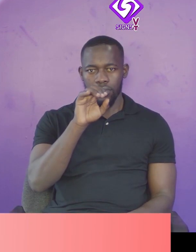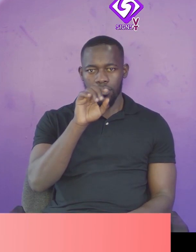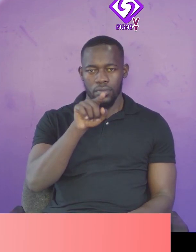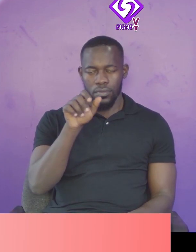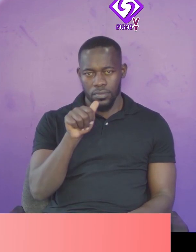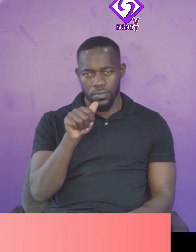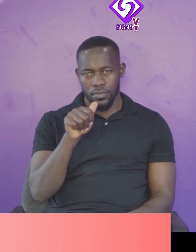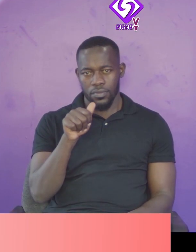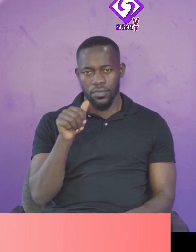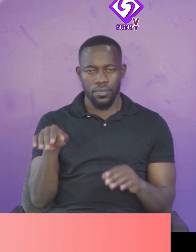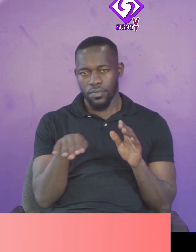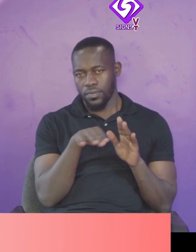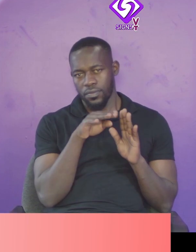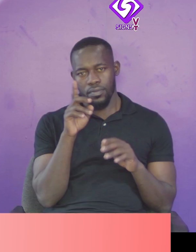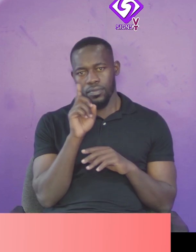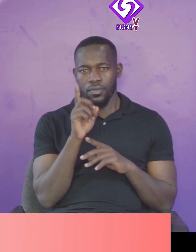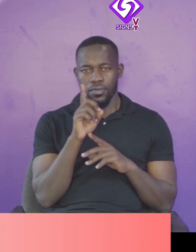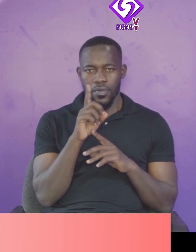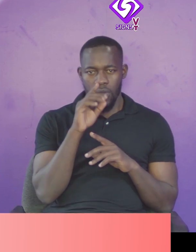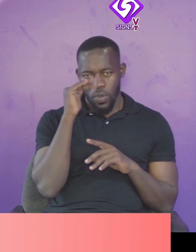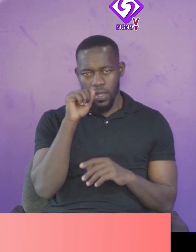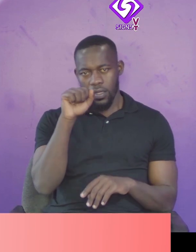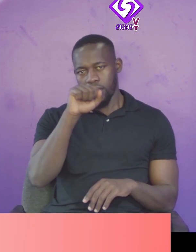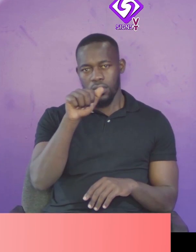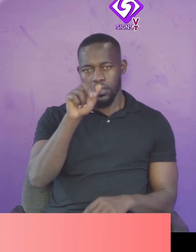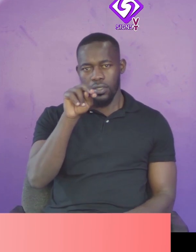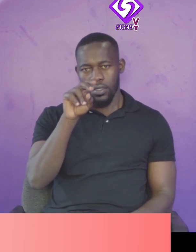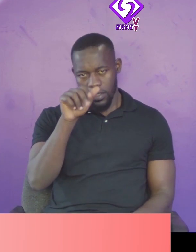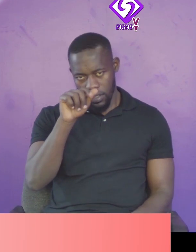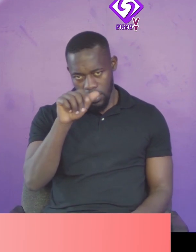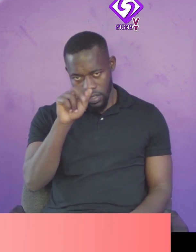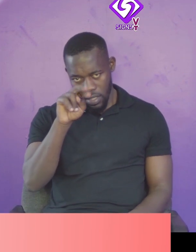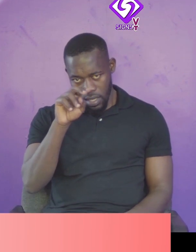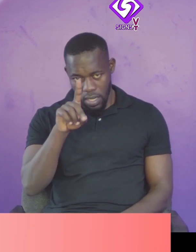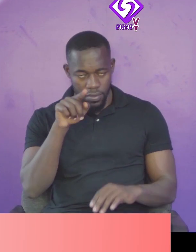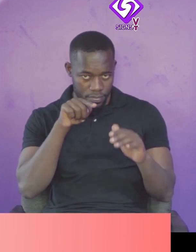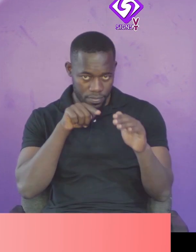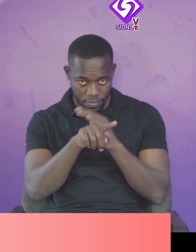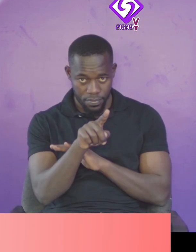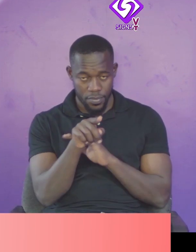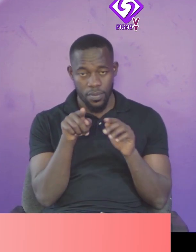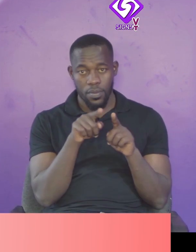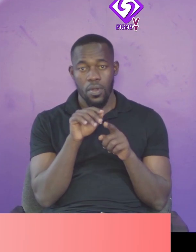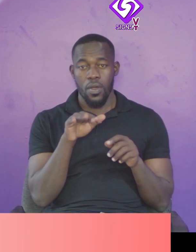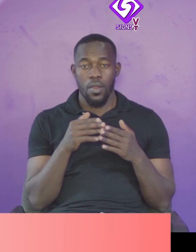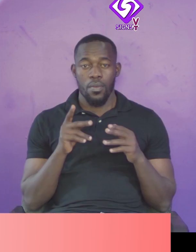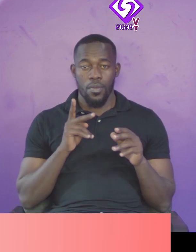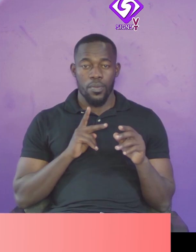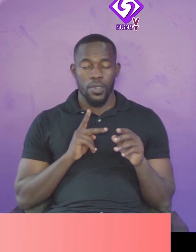a goal in the very, very last minutes. And something that everyone is talking about